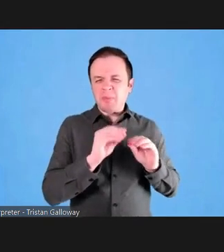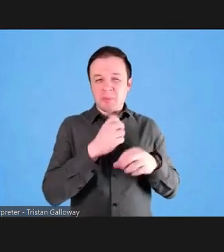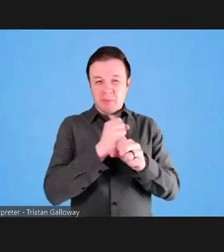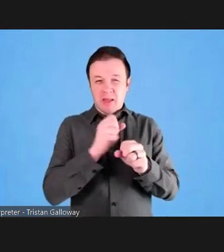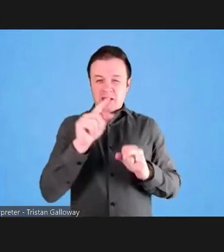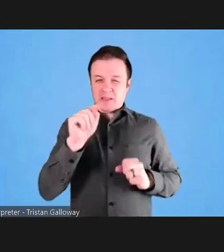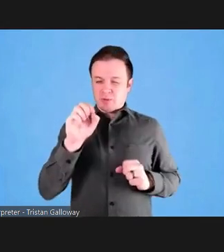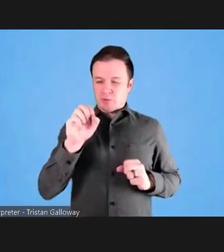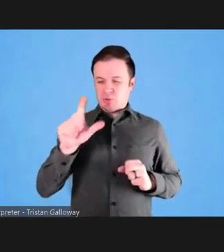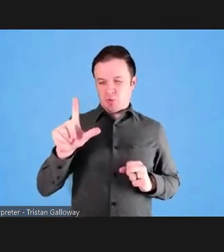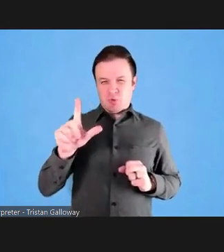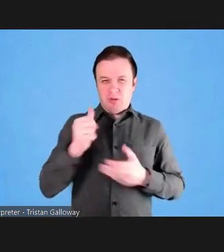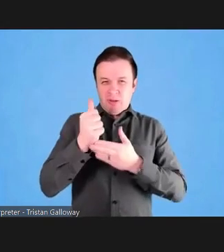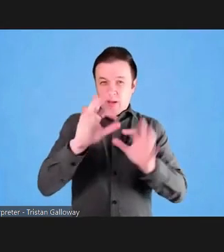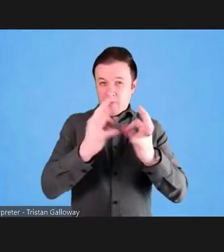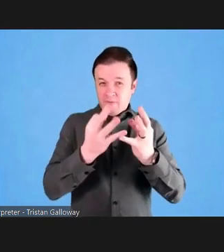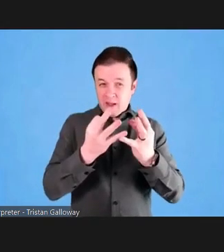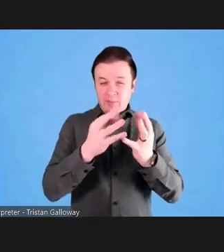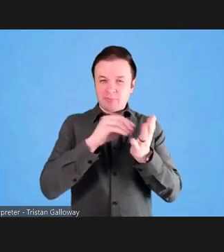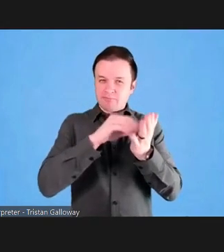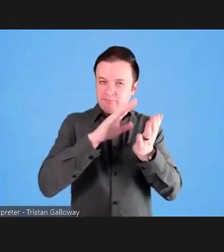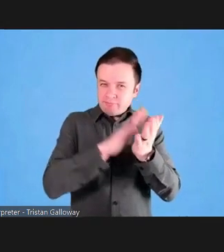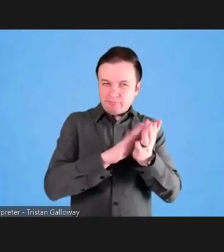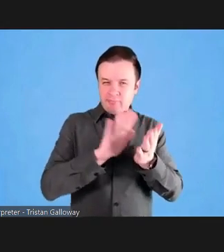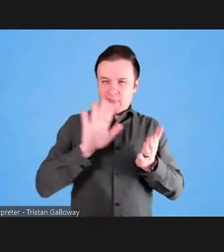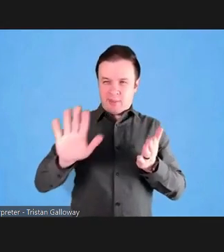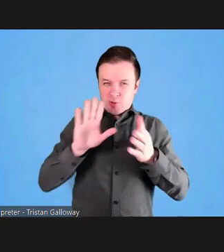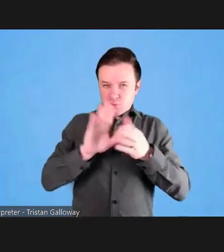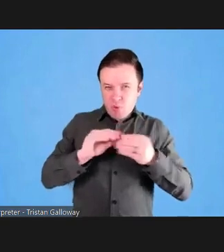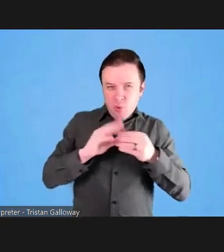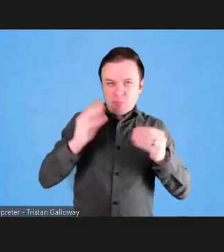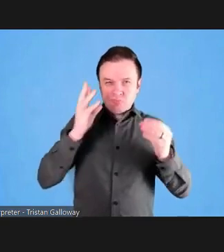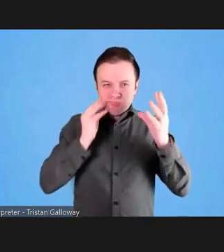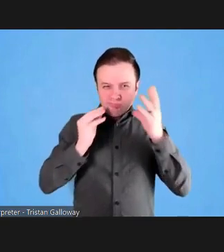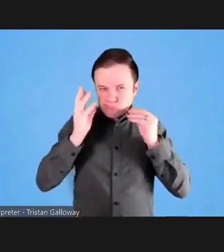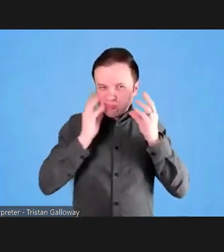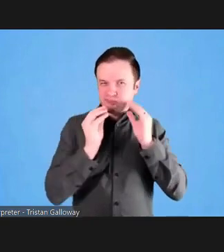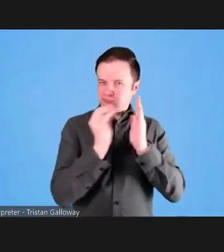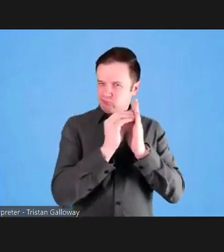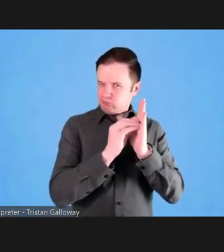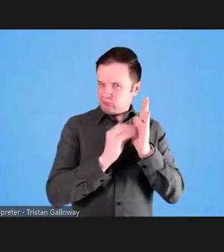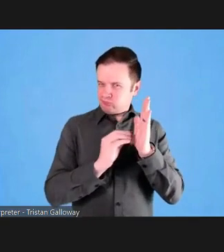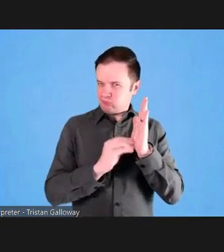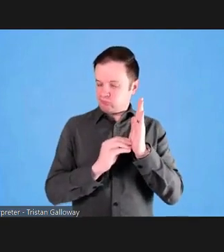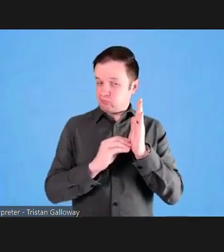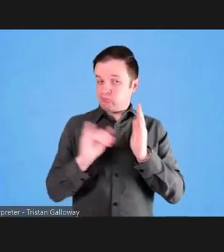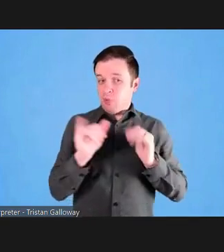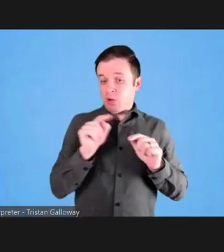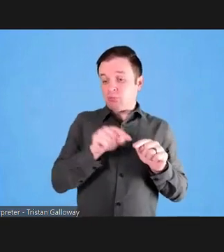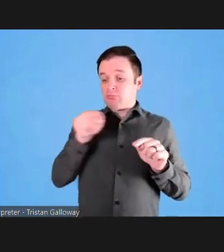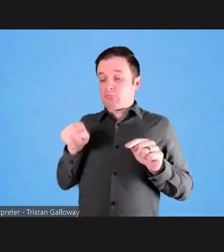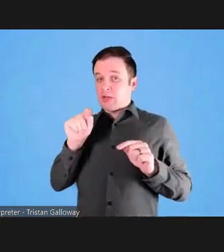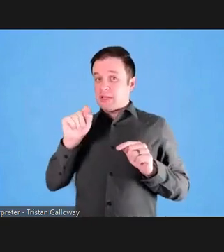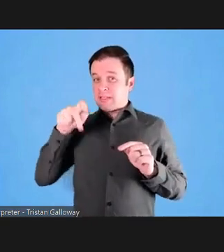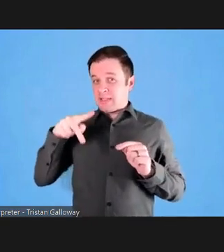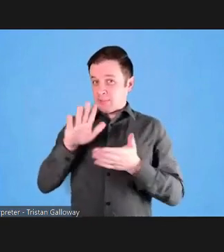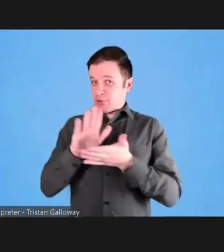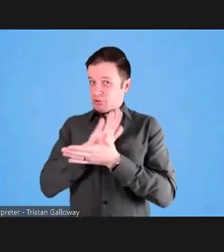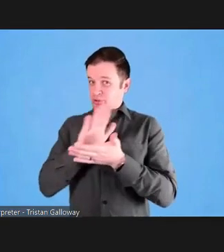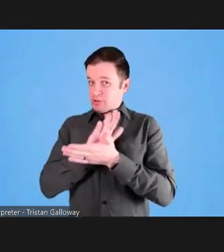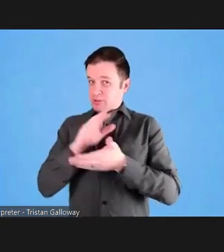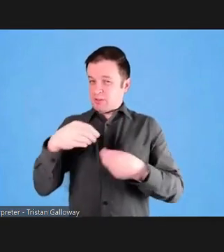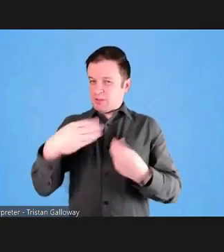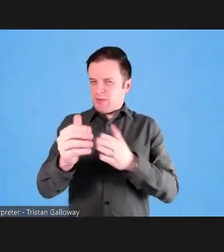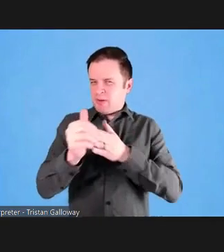tool to help families document and tell their story. Accompanying it is a tip sheet to provide guidance